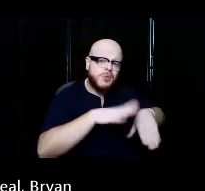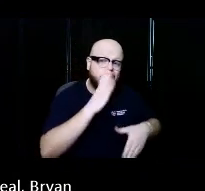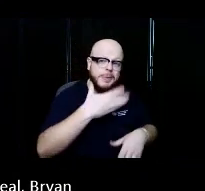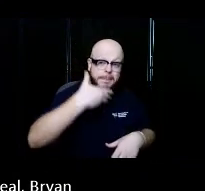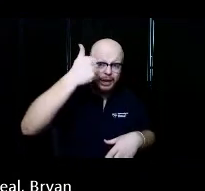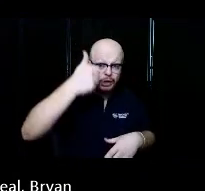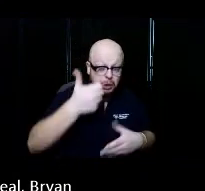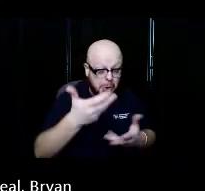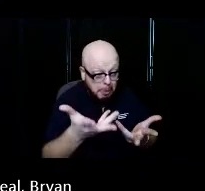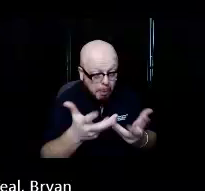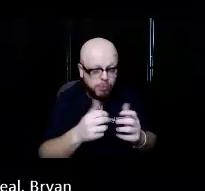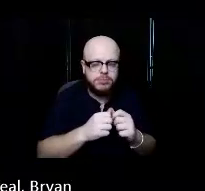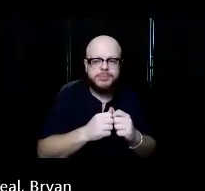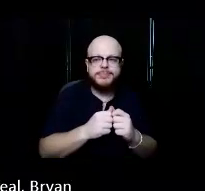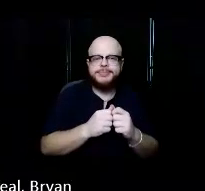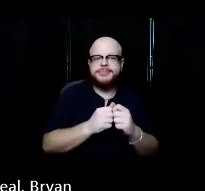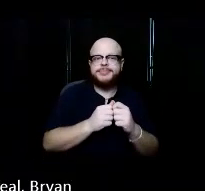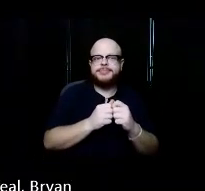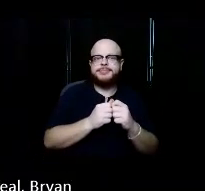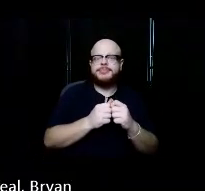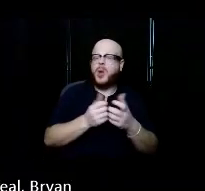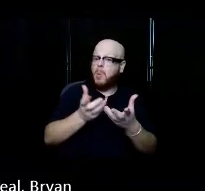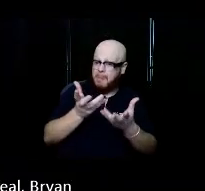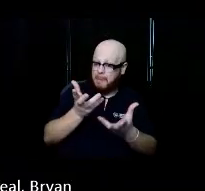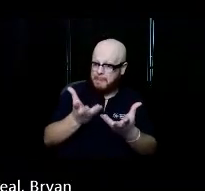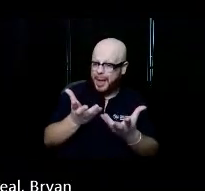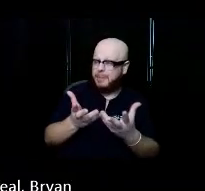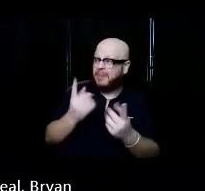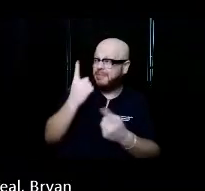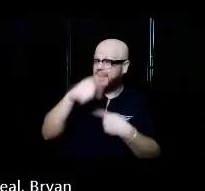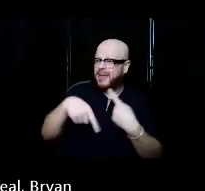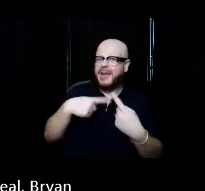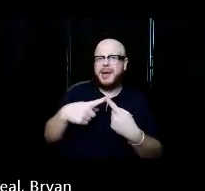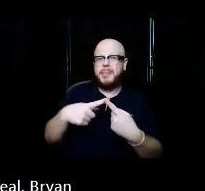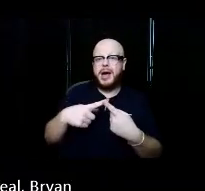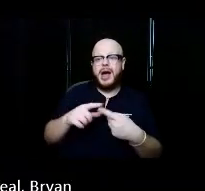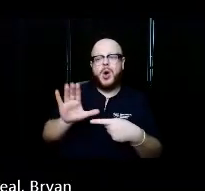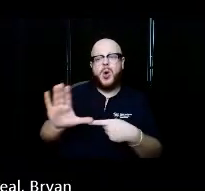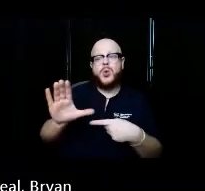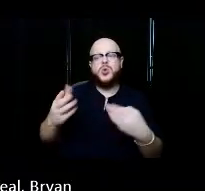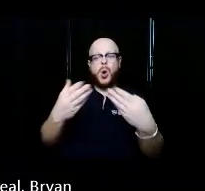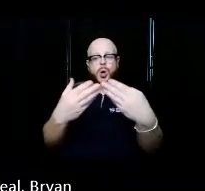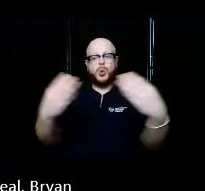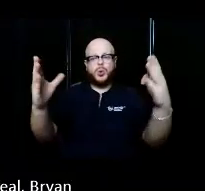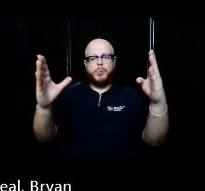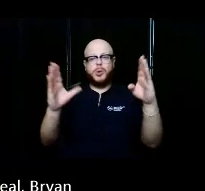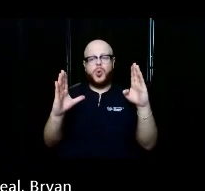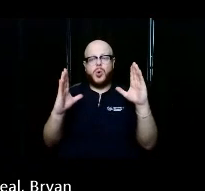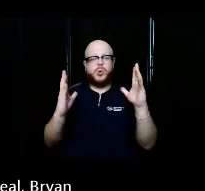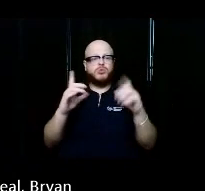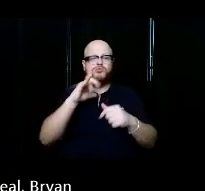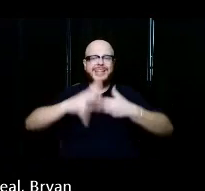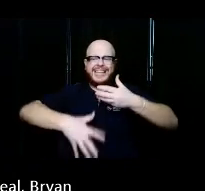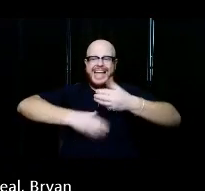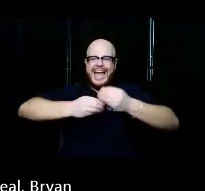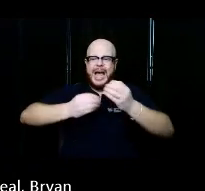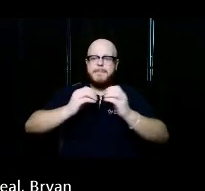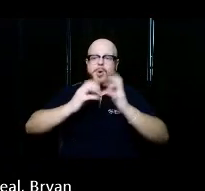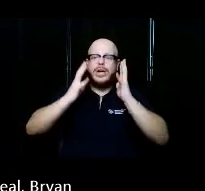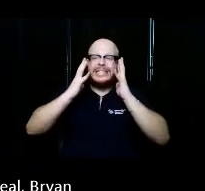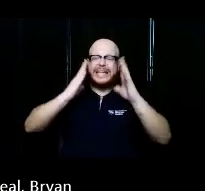You could look at the soundproofing of the cubicles or the partitions that are in the space as well. So those might be some